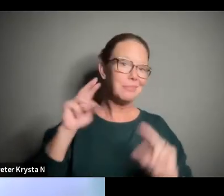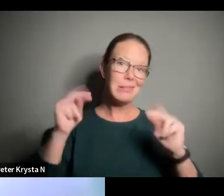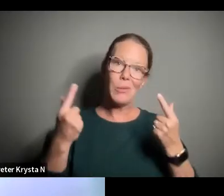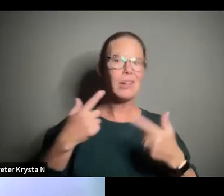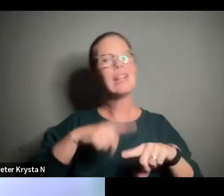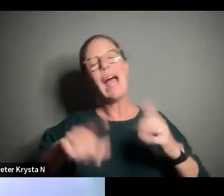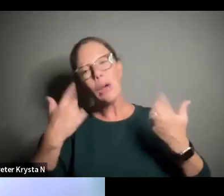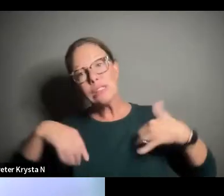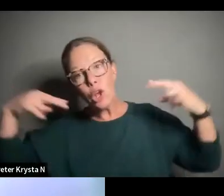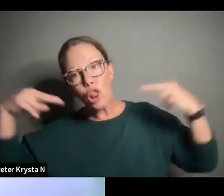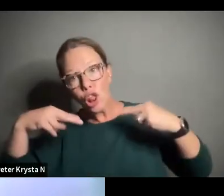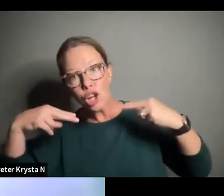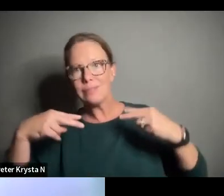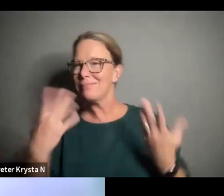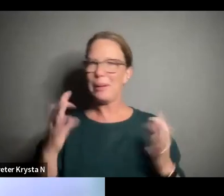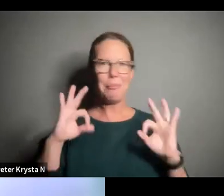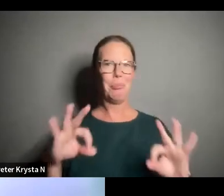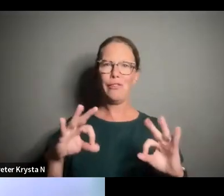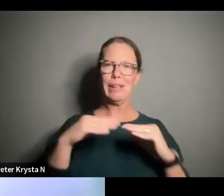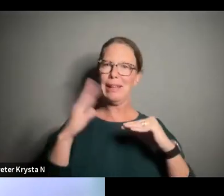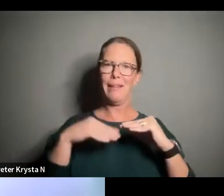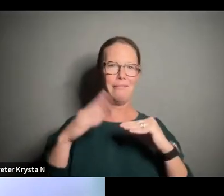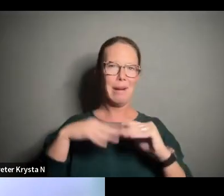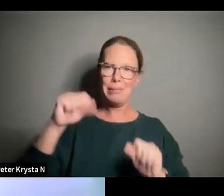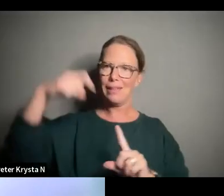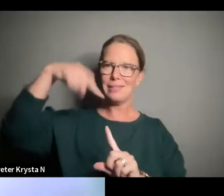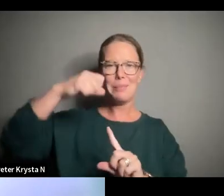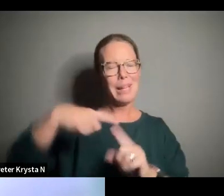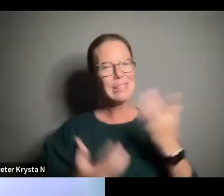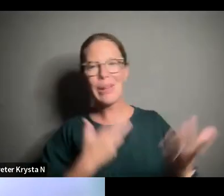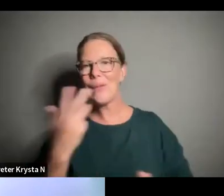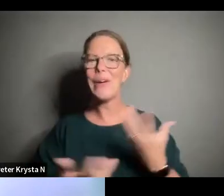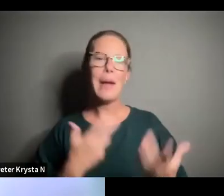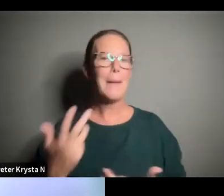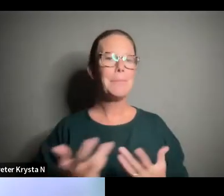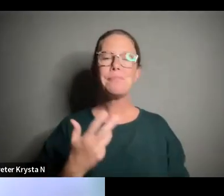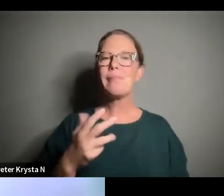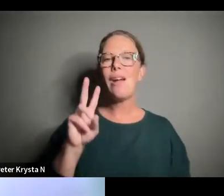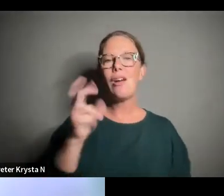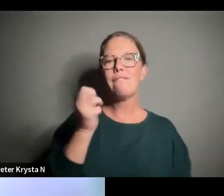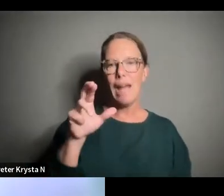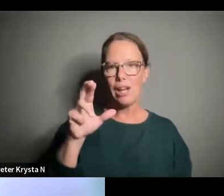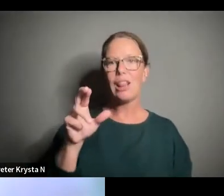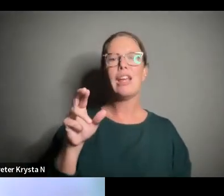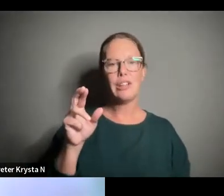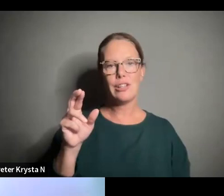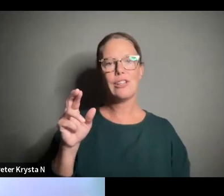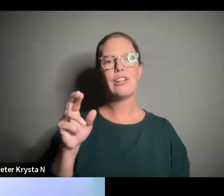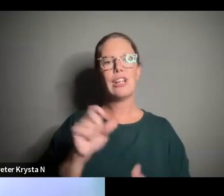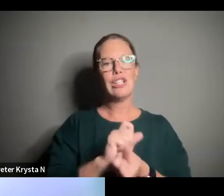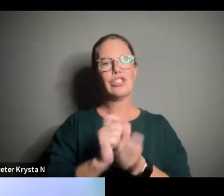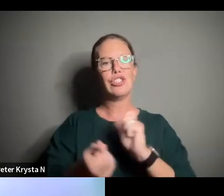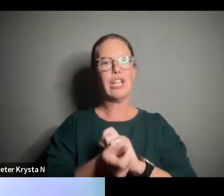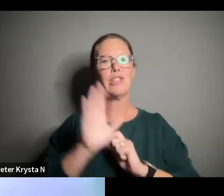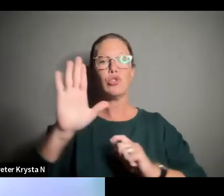look laparoscopically. And I had a perfectly good diaphragm to stimulate. And so being on a ventilator changes your survival